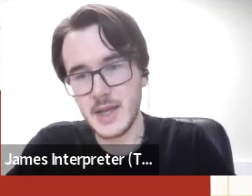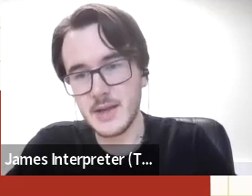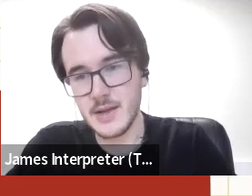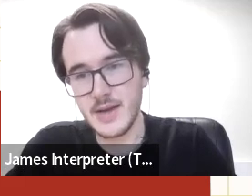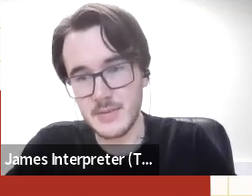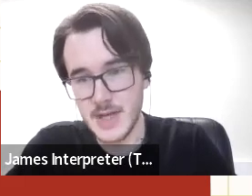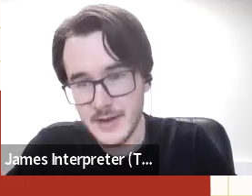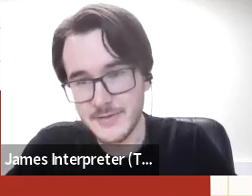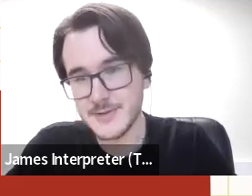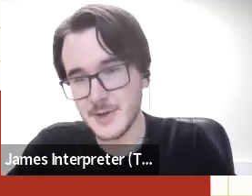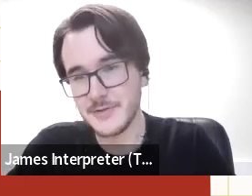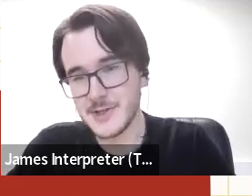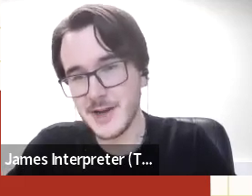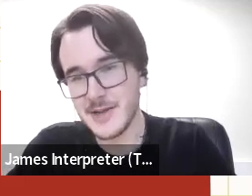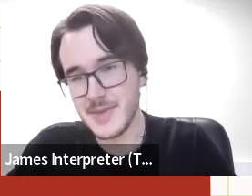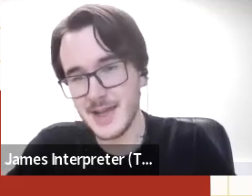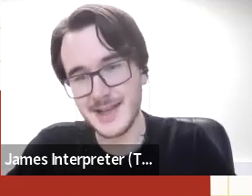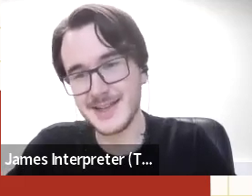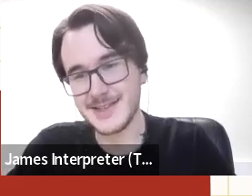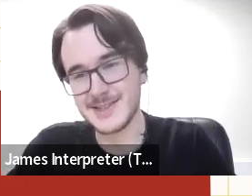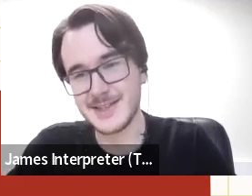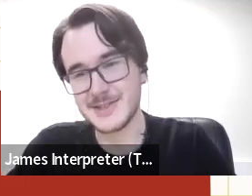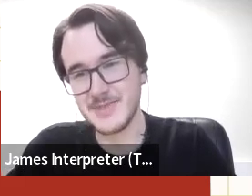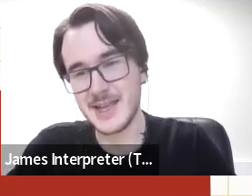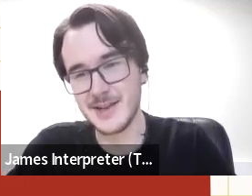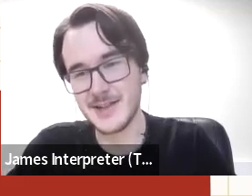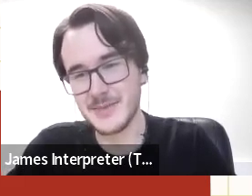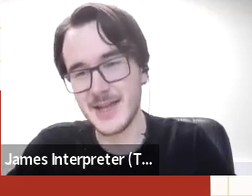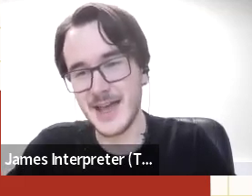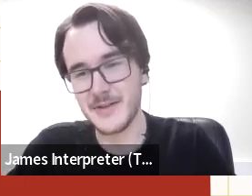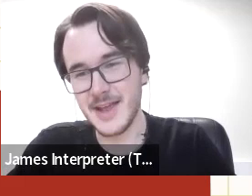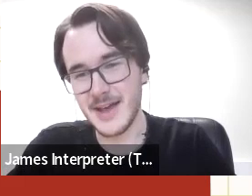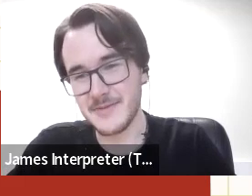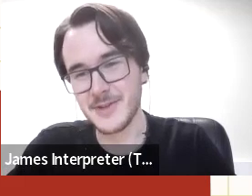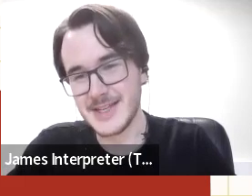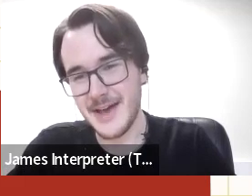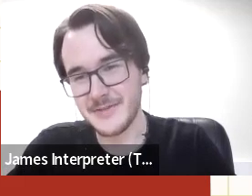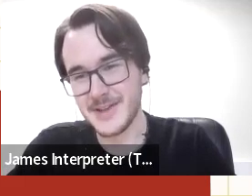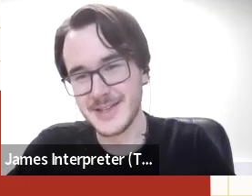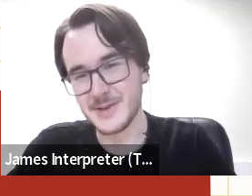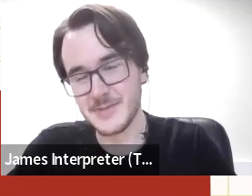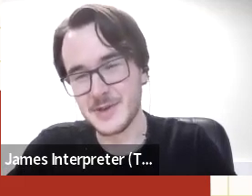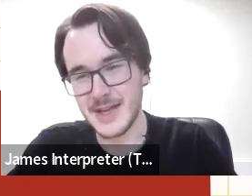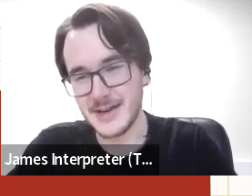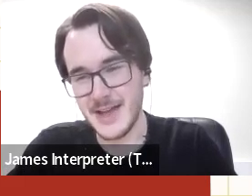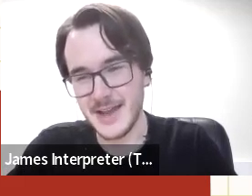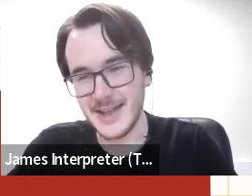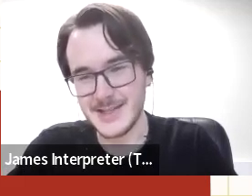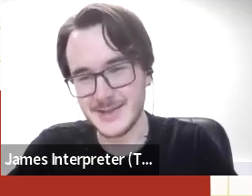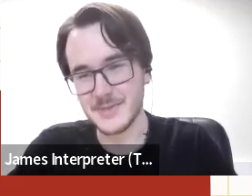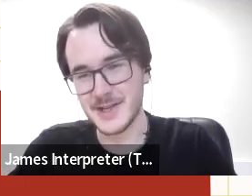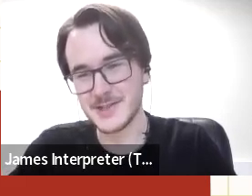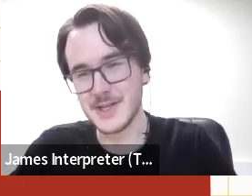For me, I'm deaf, so if you're shouting at me, it does make you look a little bit angry. I'm fully deaf, so I'm not going to hear you